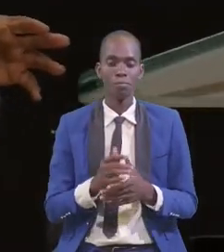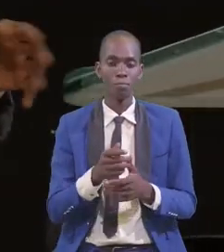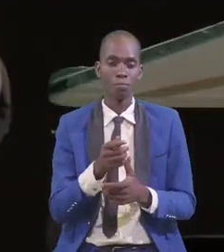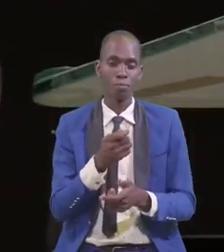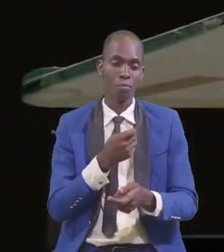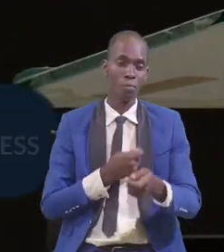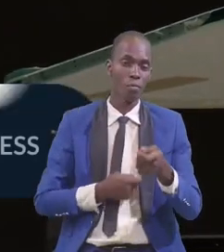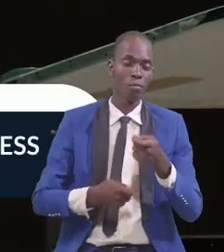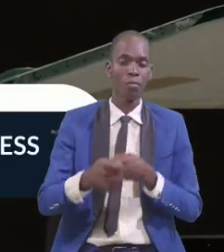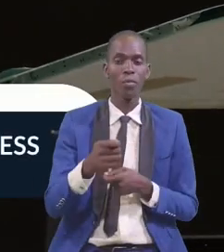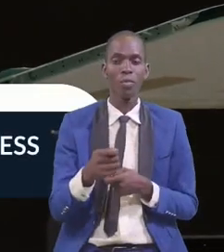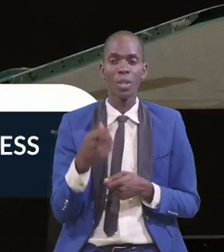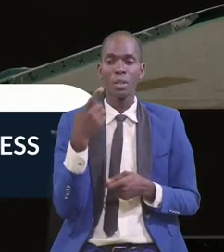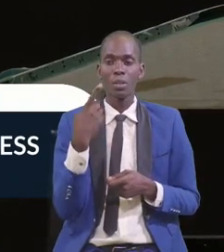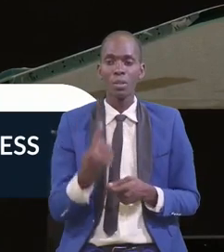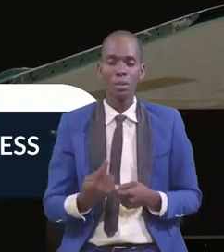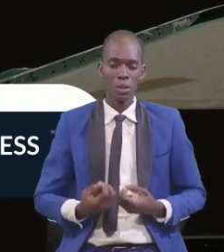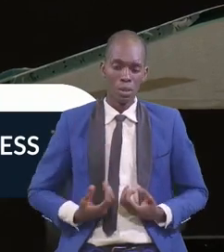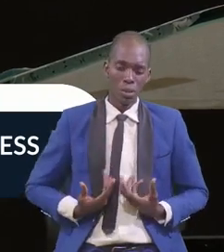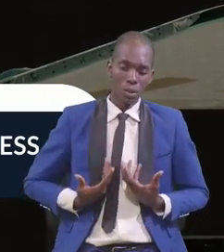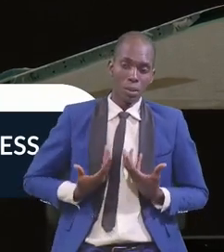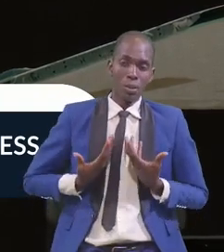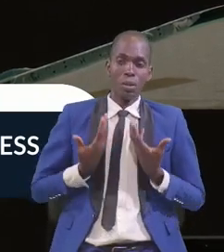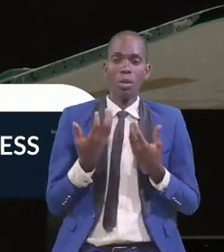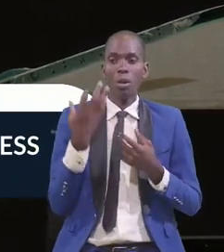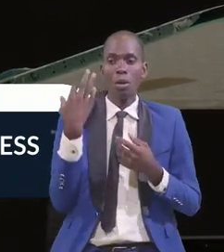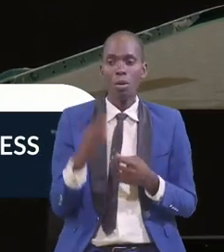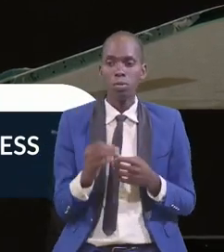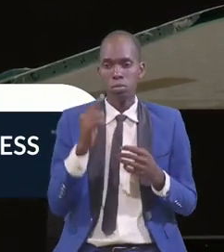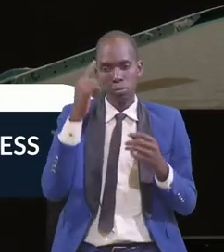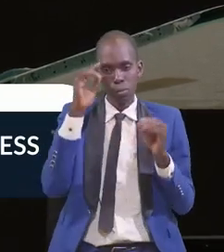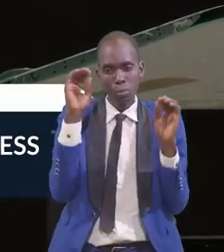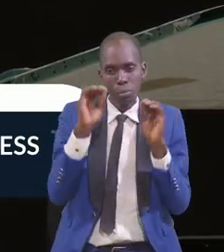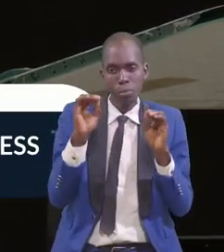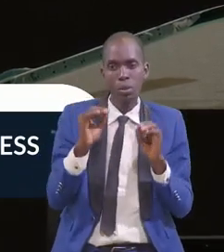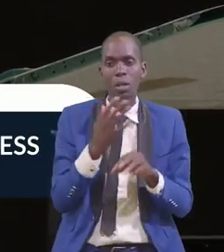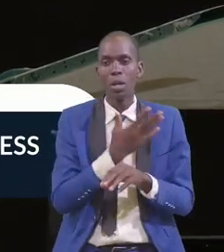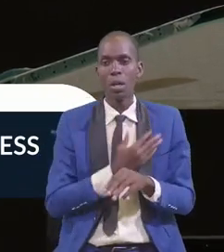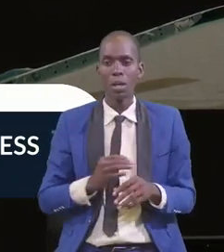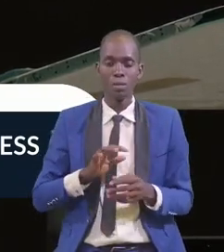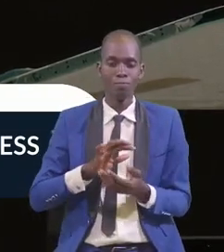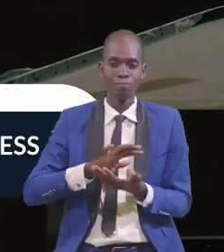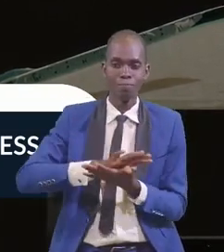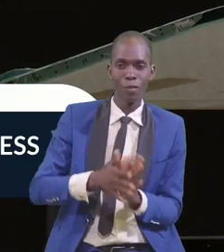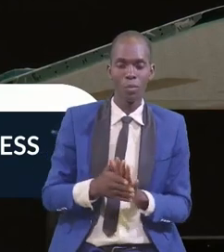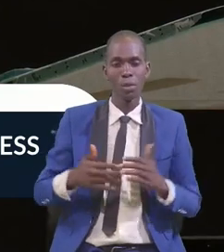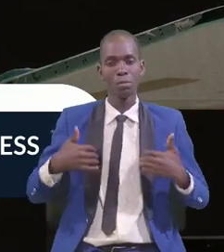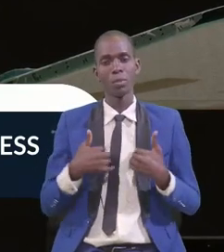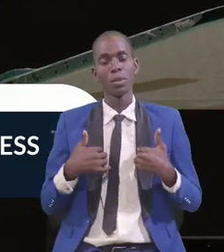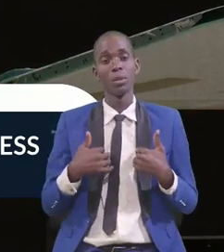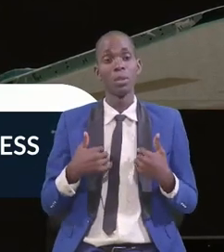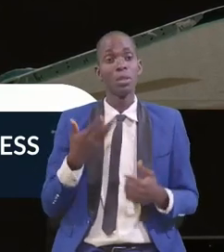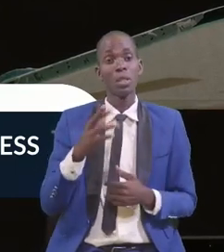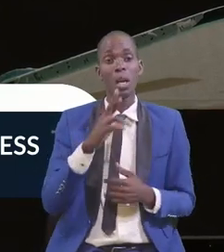reversing the cravings of thoughtless and trampled beasts. There